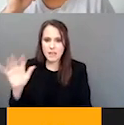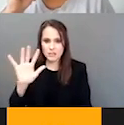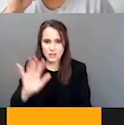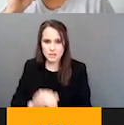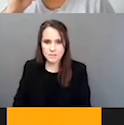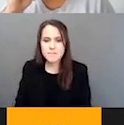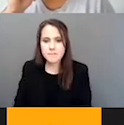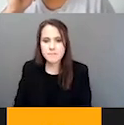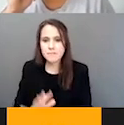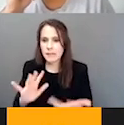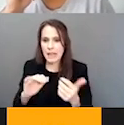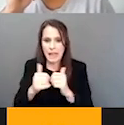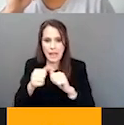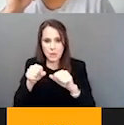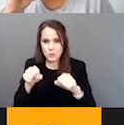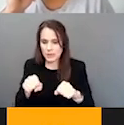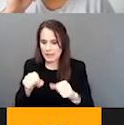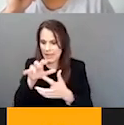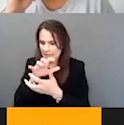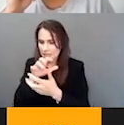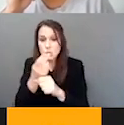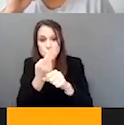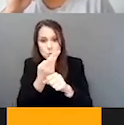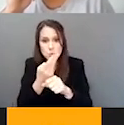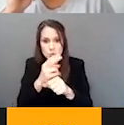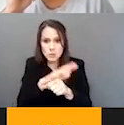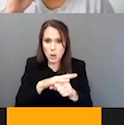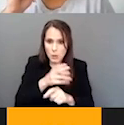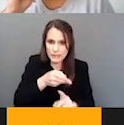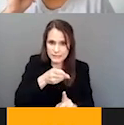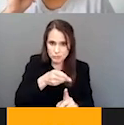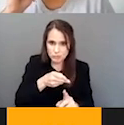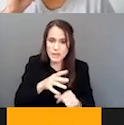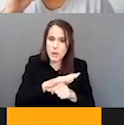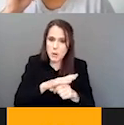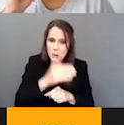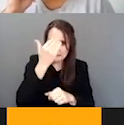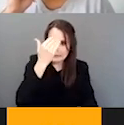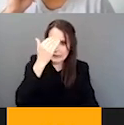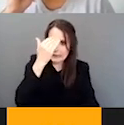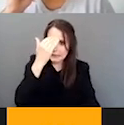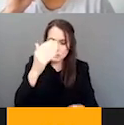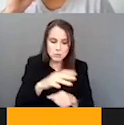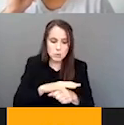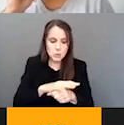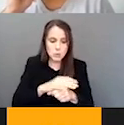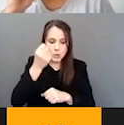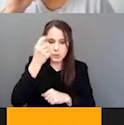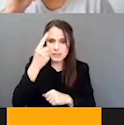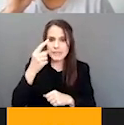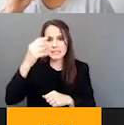is how we can use local histories, local knowledge systems, local conceptions,